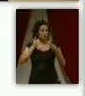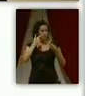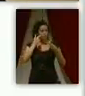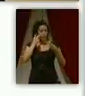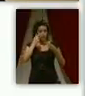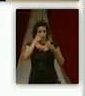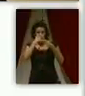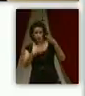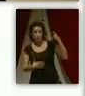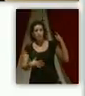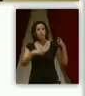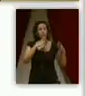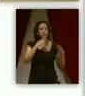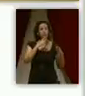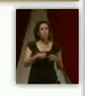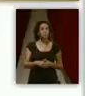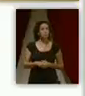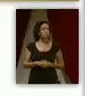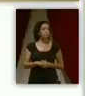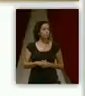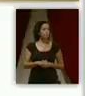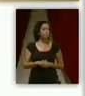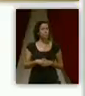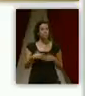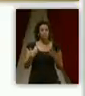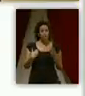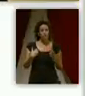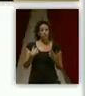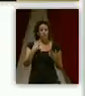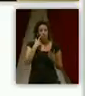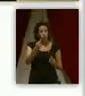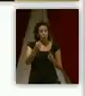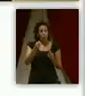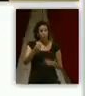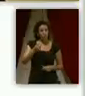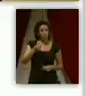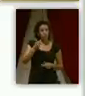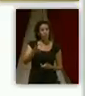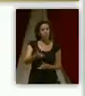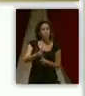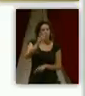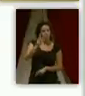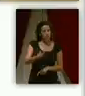you see the scrolling it's doing. This is the